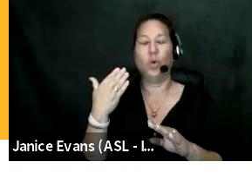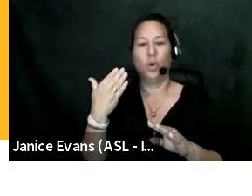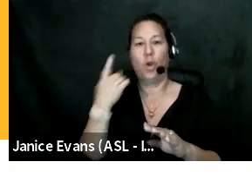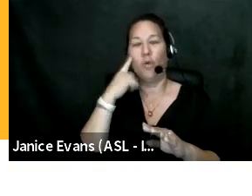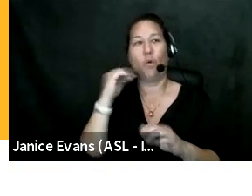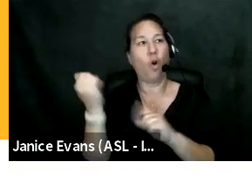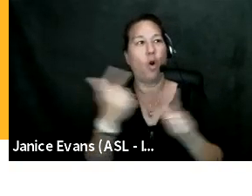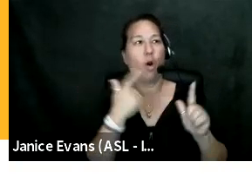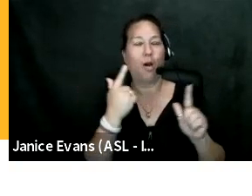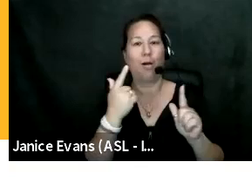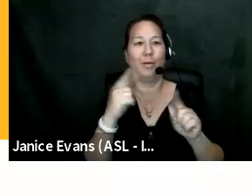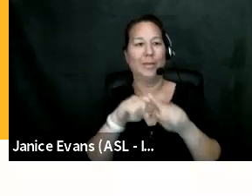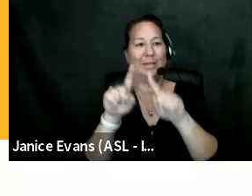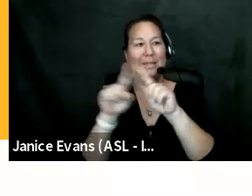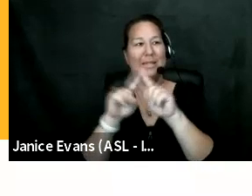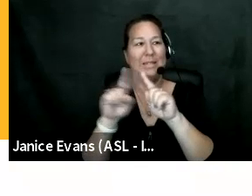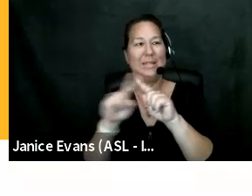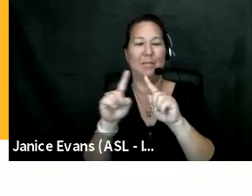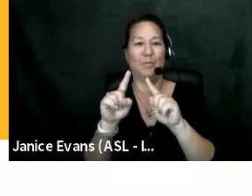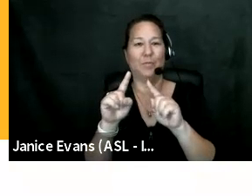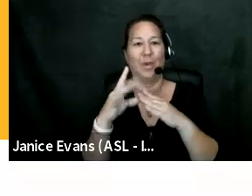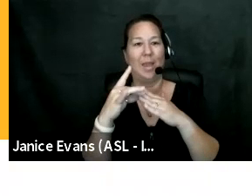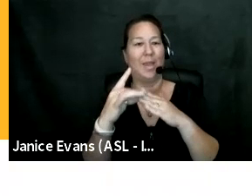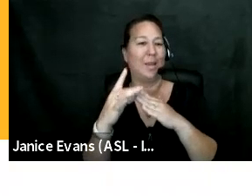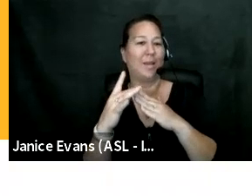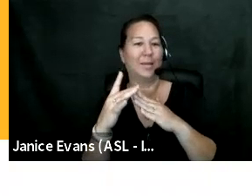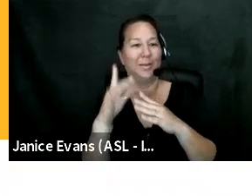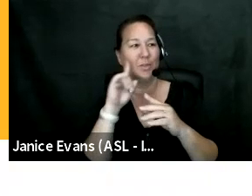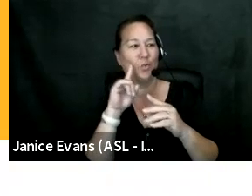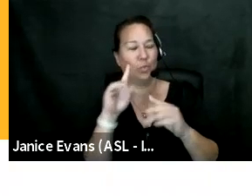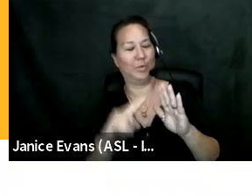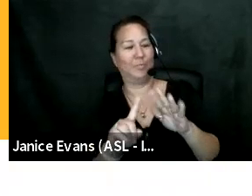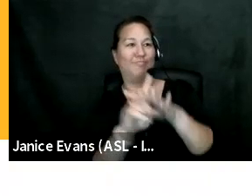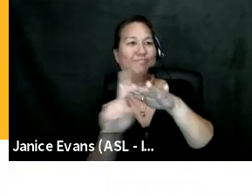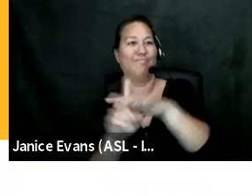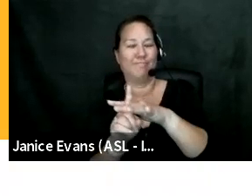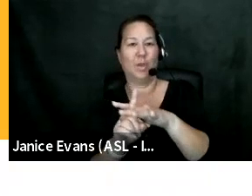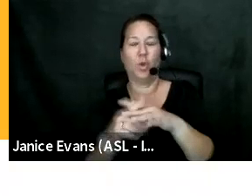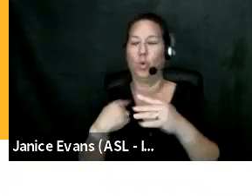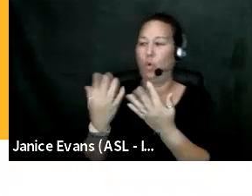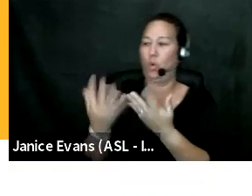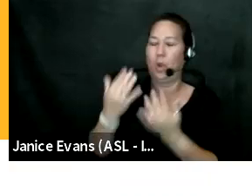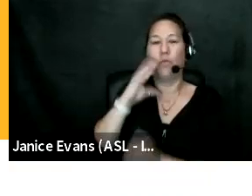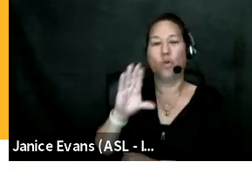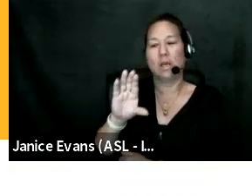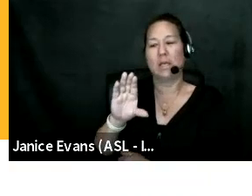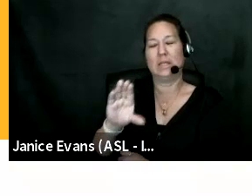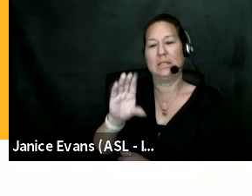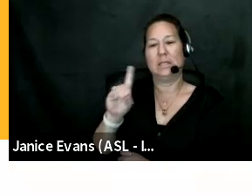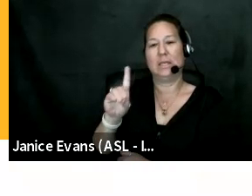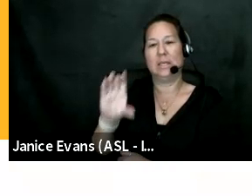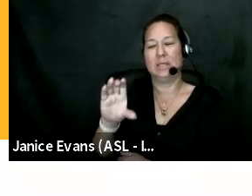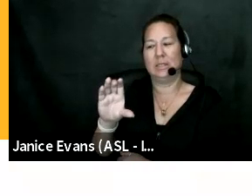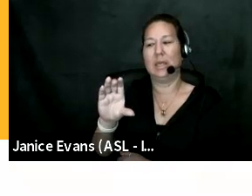out for youth settings. They're working on it right now. I think they're actually waiting for the CDC to release their guidance first, which